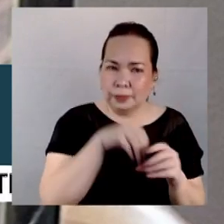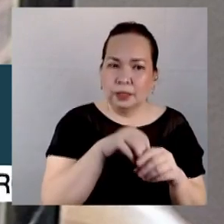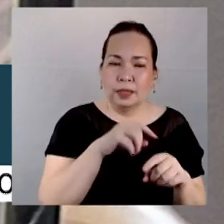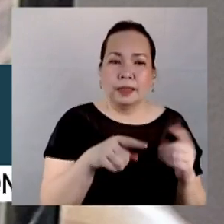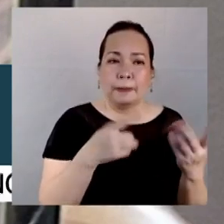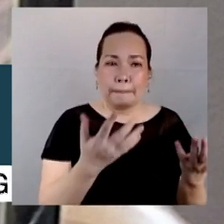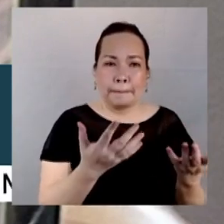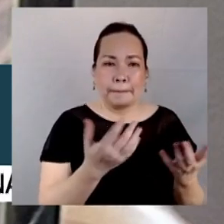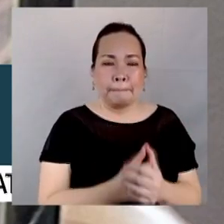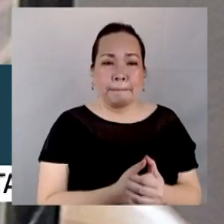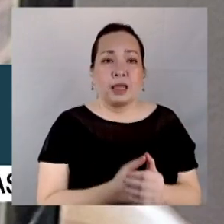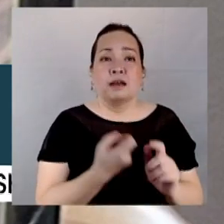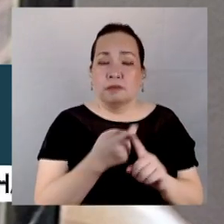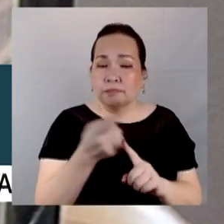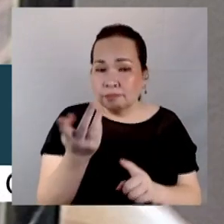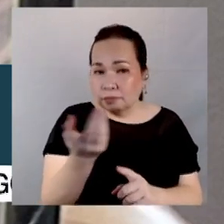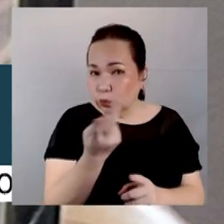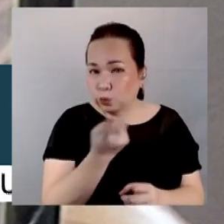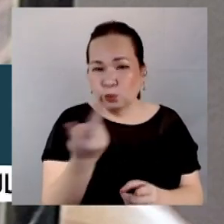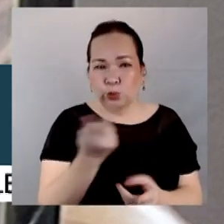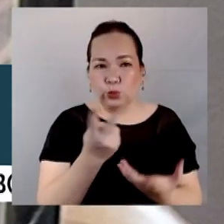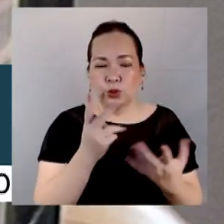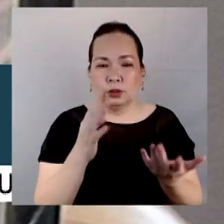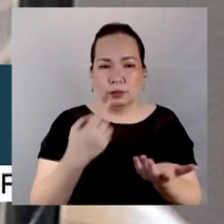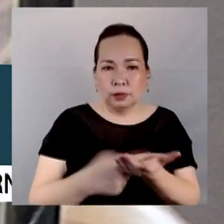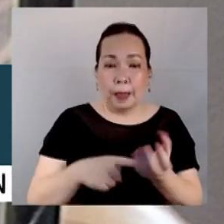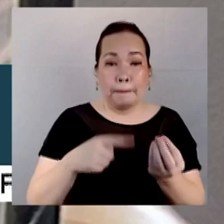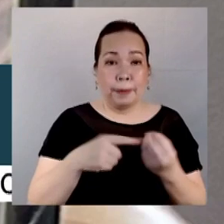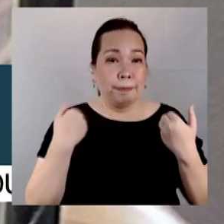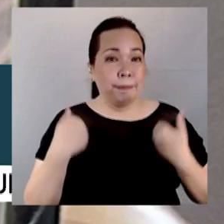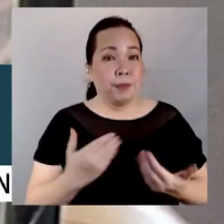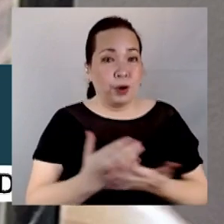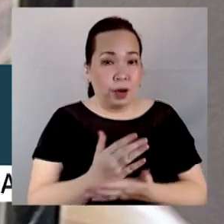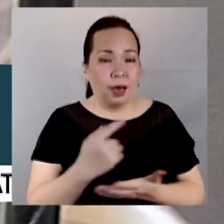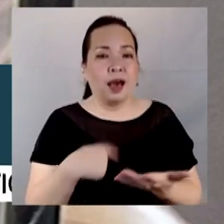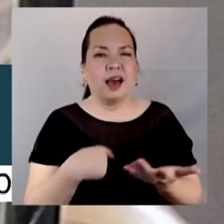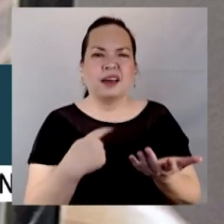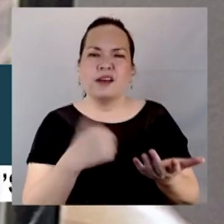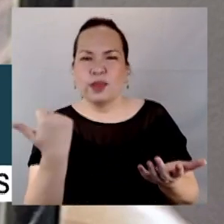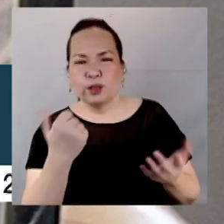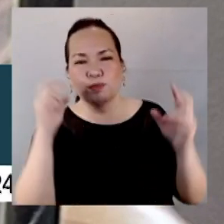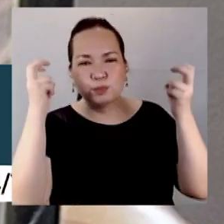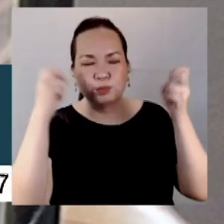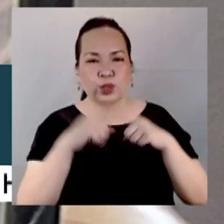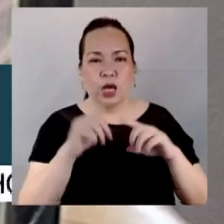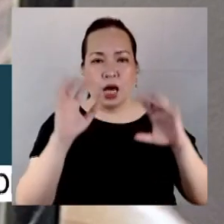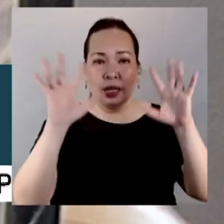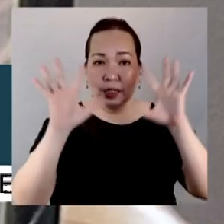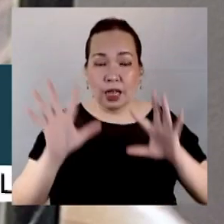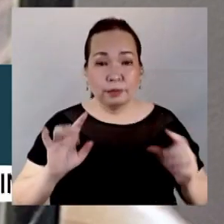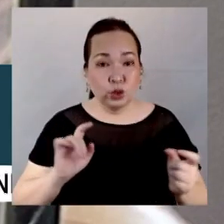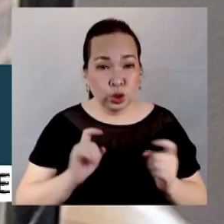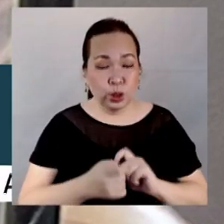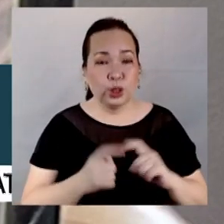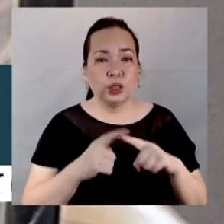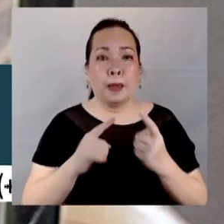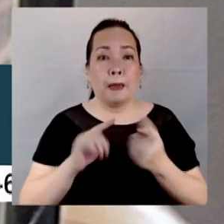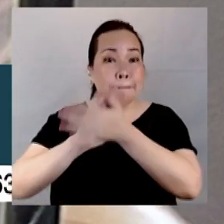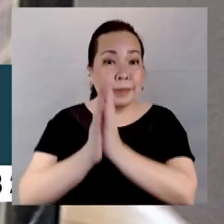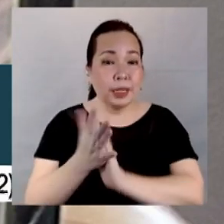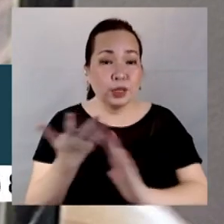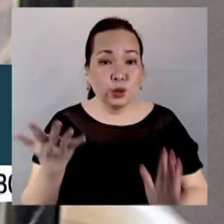apart from the discussion on human rights, they also tackled issues of climate change and peace in the Bangsamoro region. Carmina, I heard you